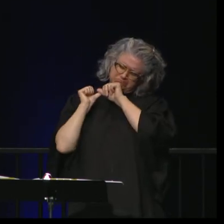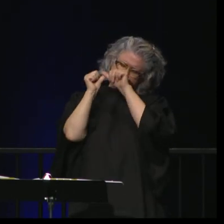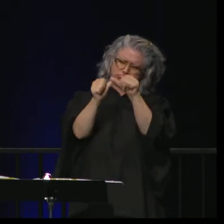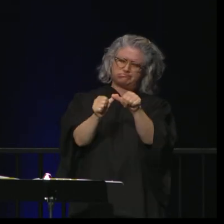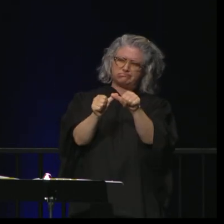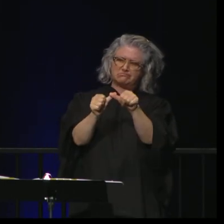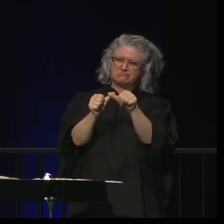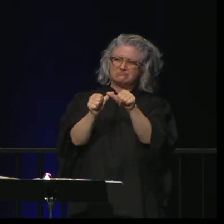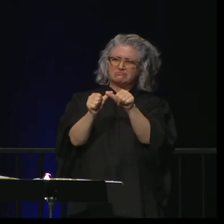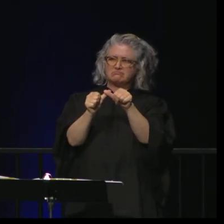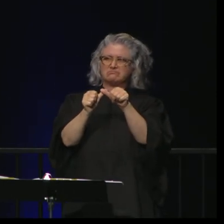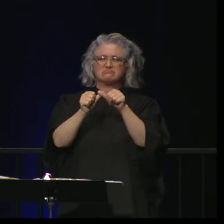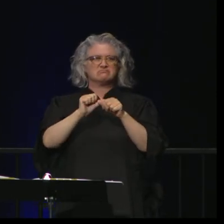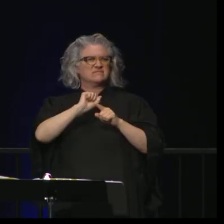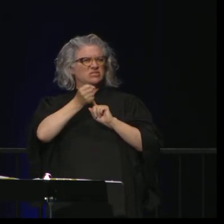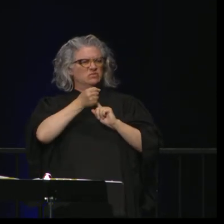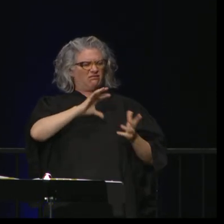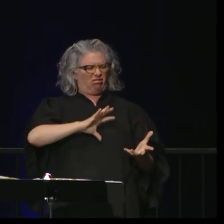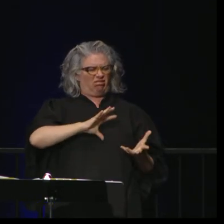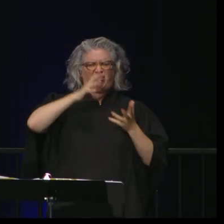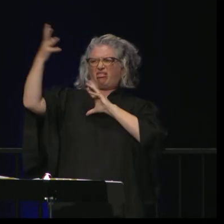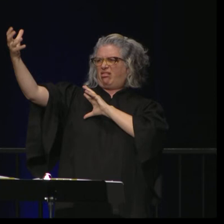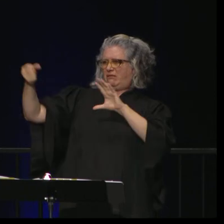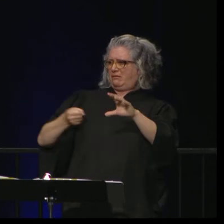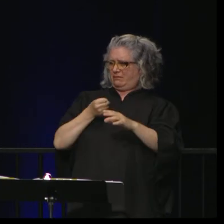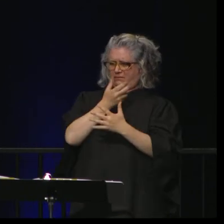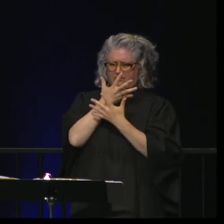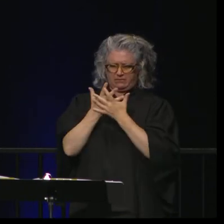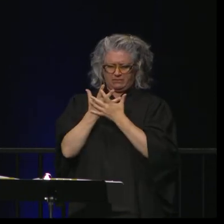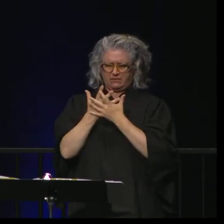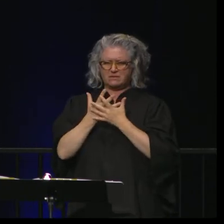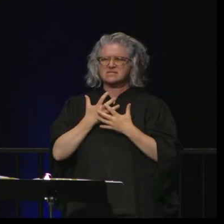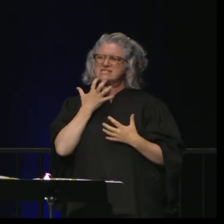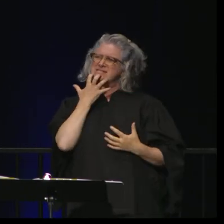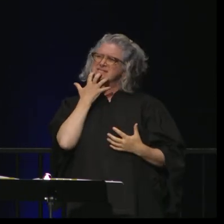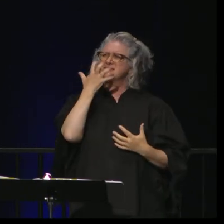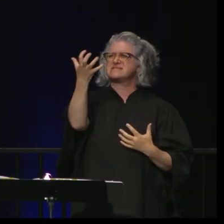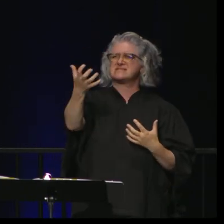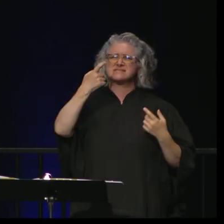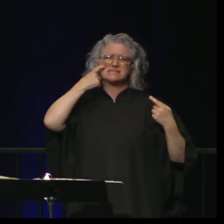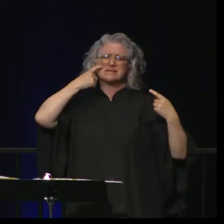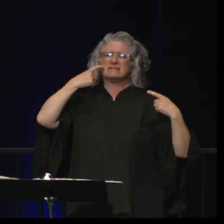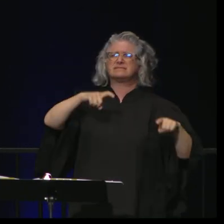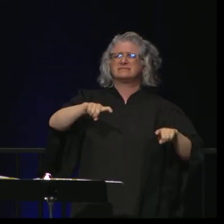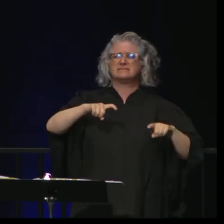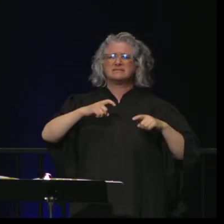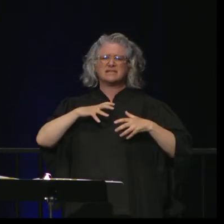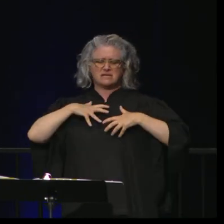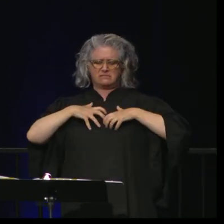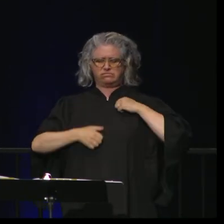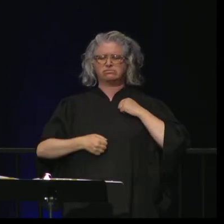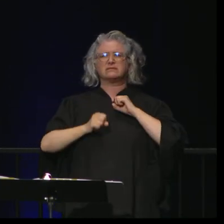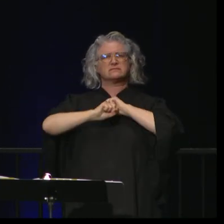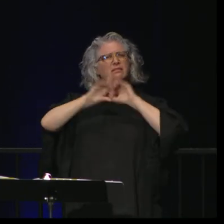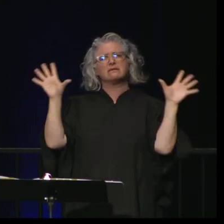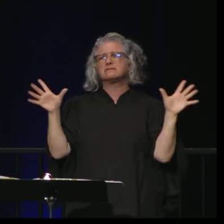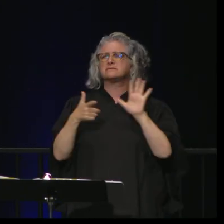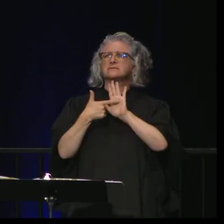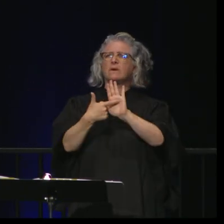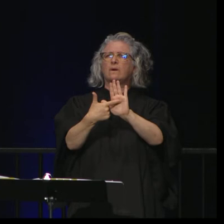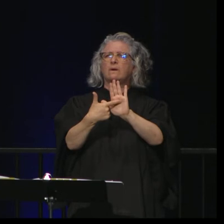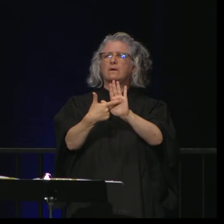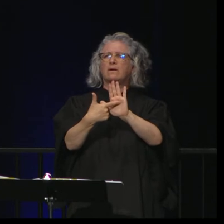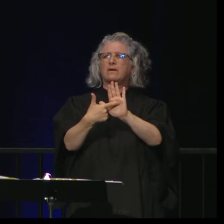In the fell clutch of circumstance, I have not winced nor cried aloud. Under the bludgeonings of